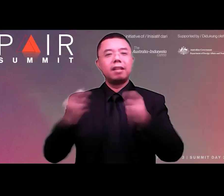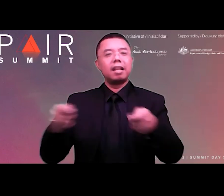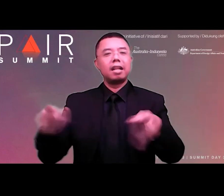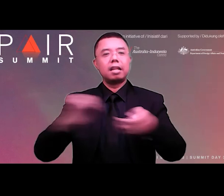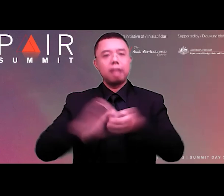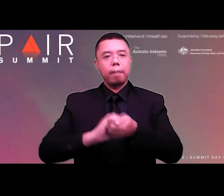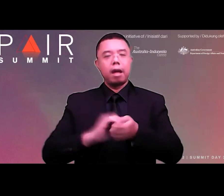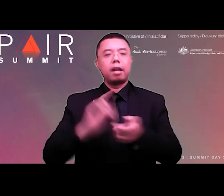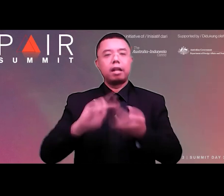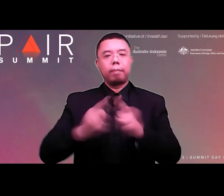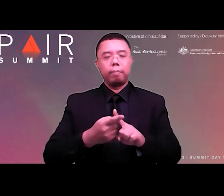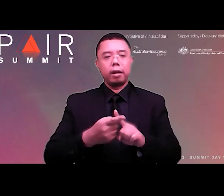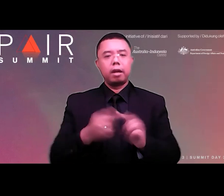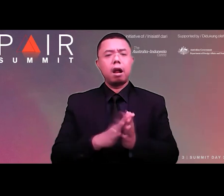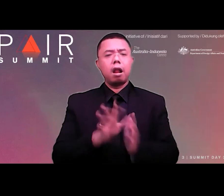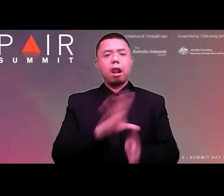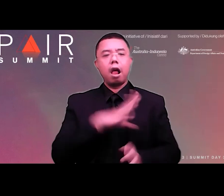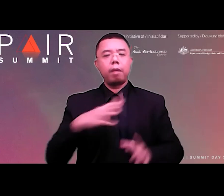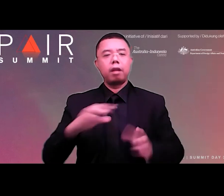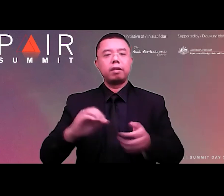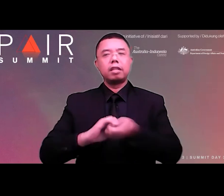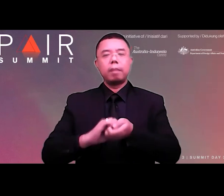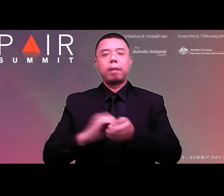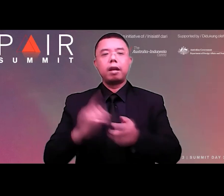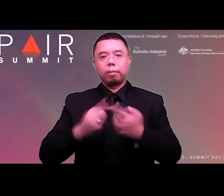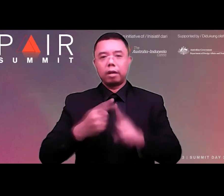the Indonesian government to find solutions together.